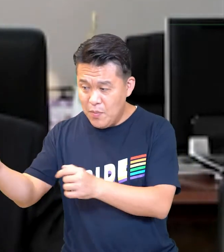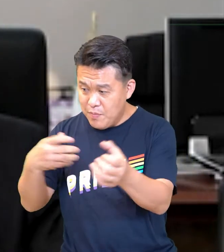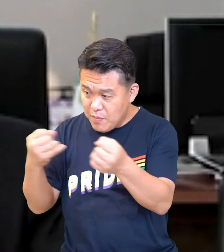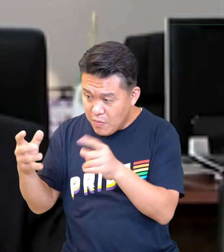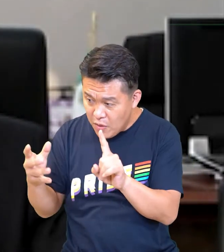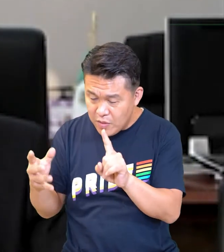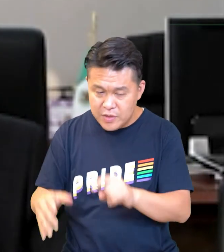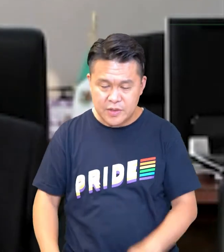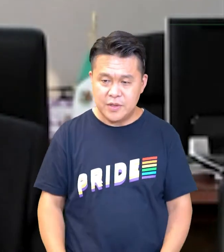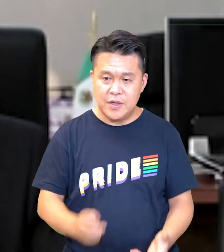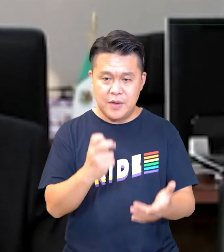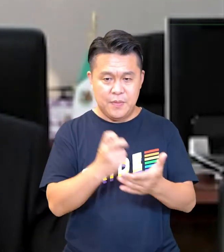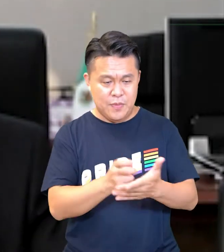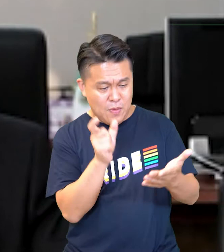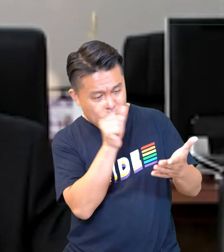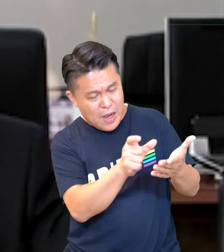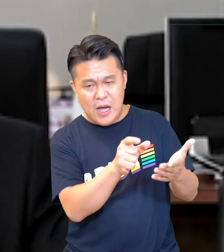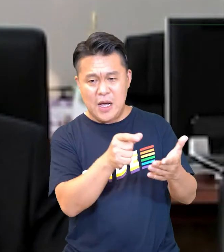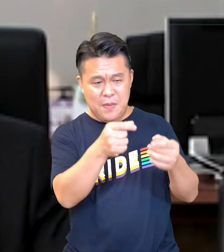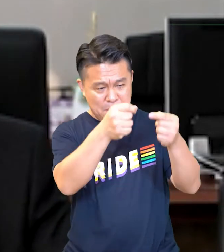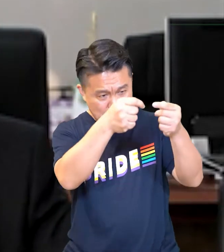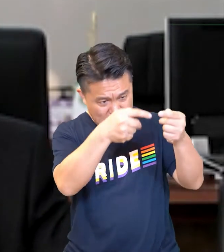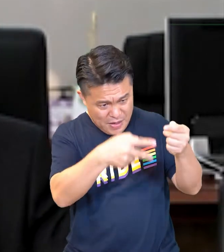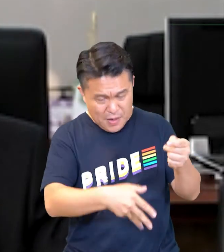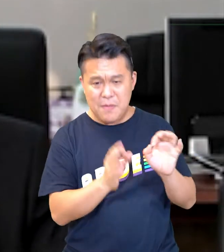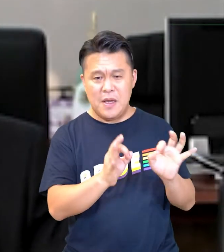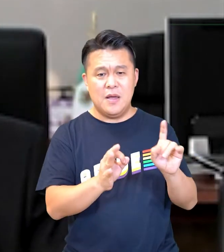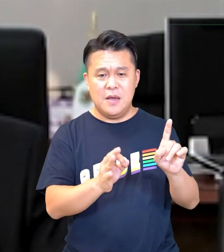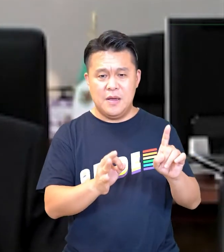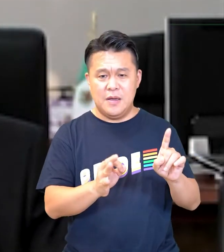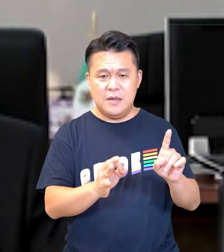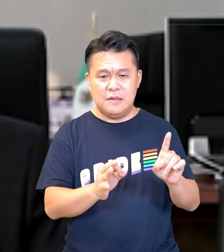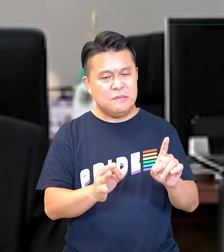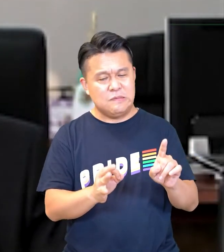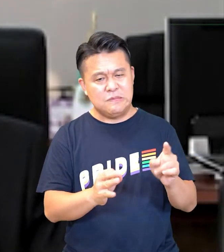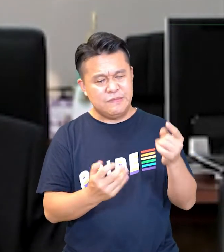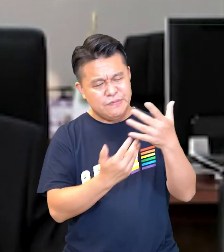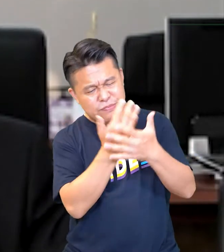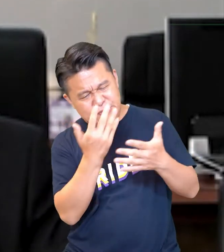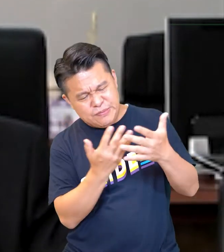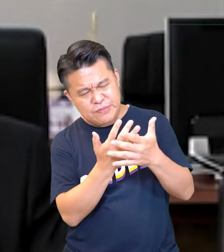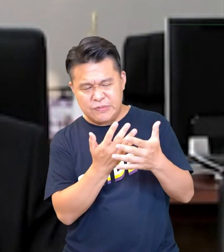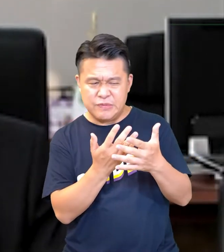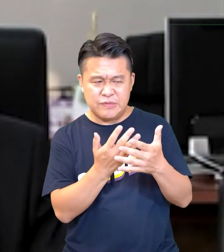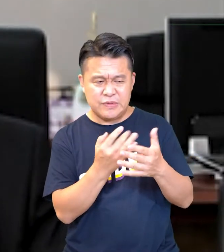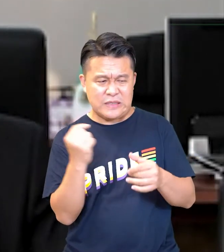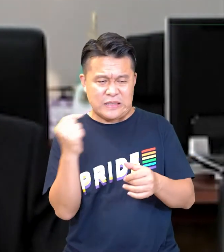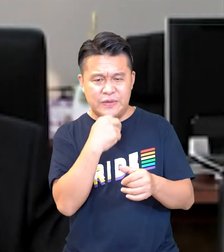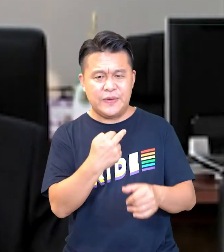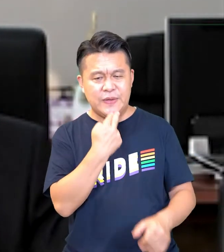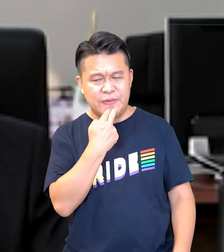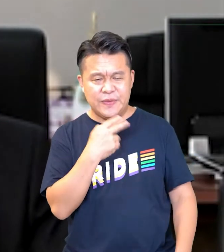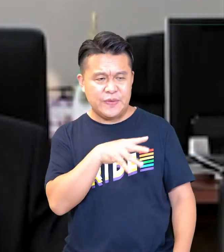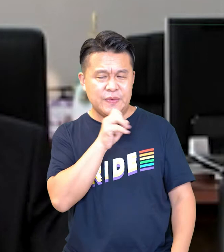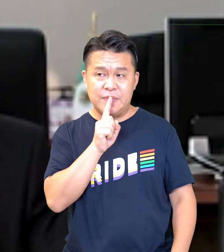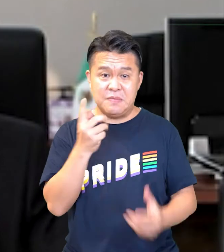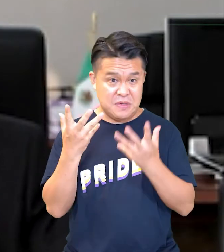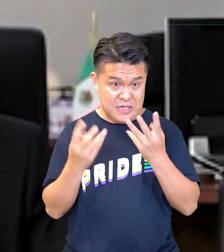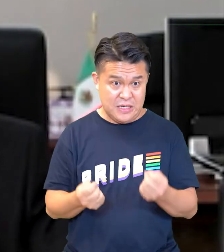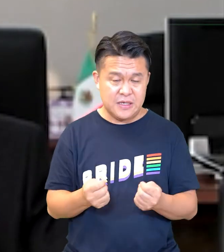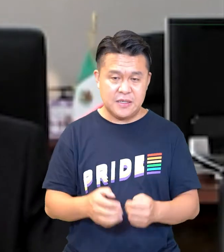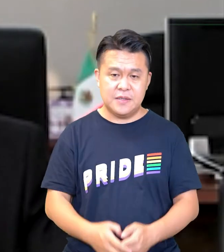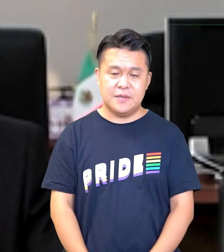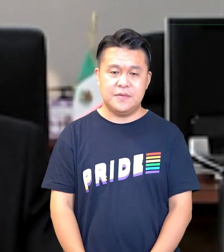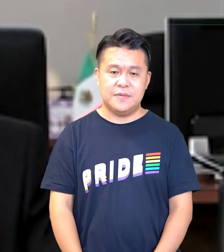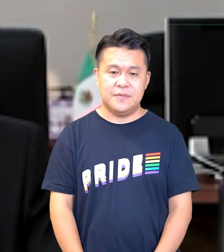and organizations were not happy with the first decree because they considered that some